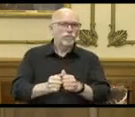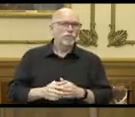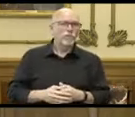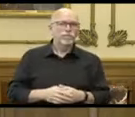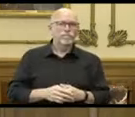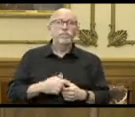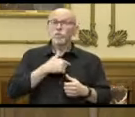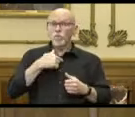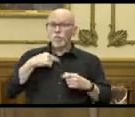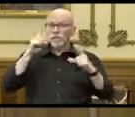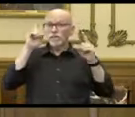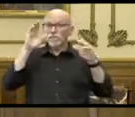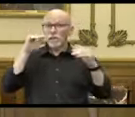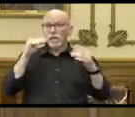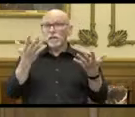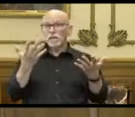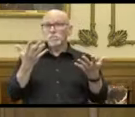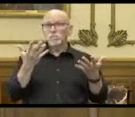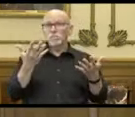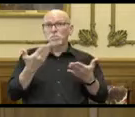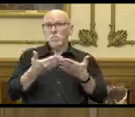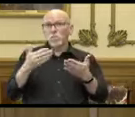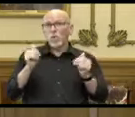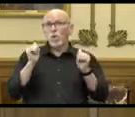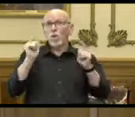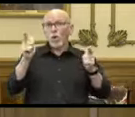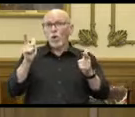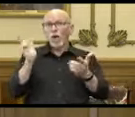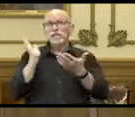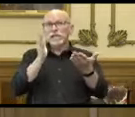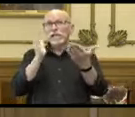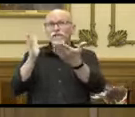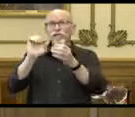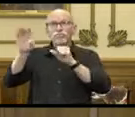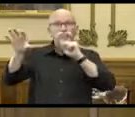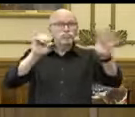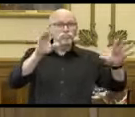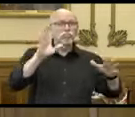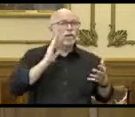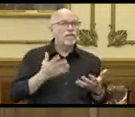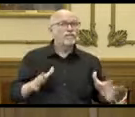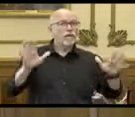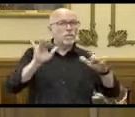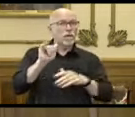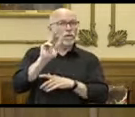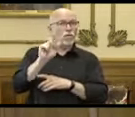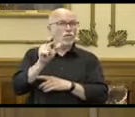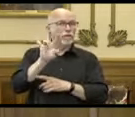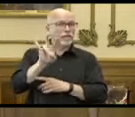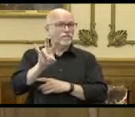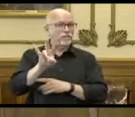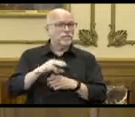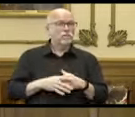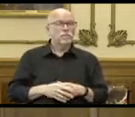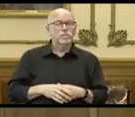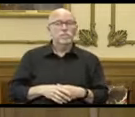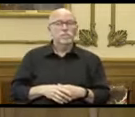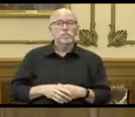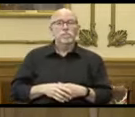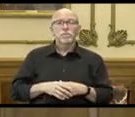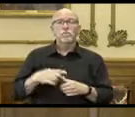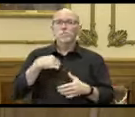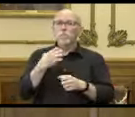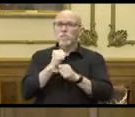We expect that nearly all deliveries will be complete by August 7th. To assure